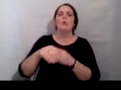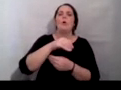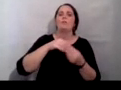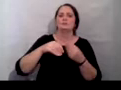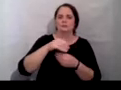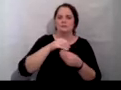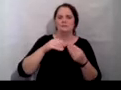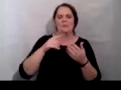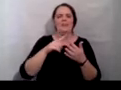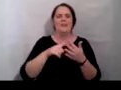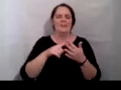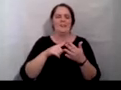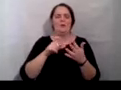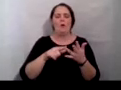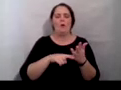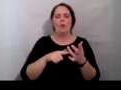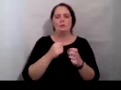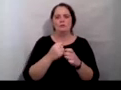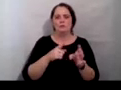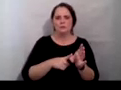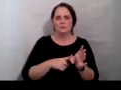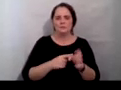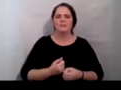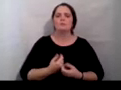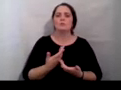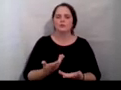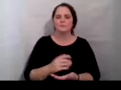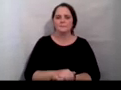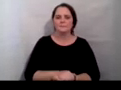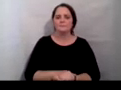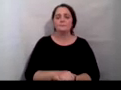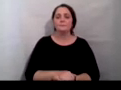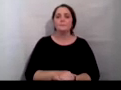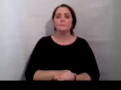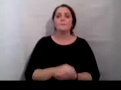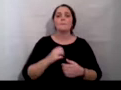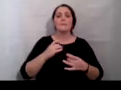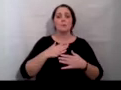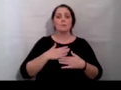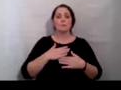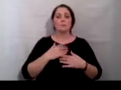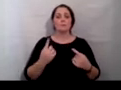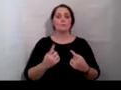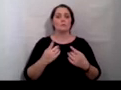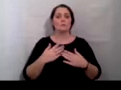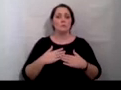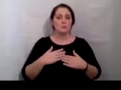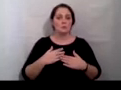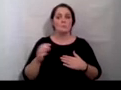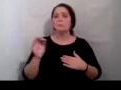of an emotional ecology. So just in terms of situating myself,